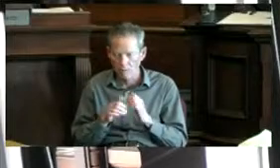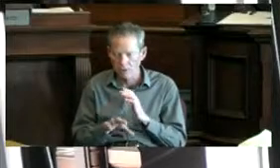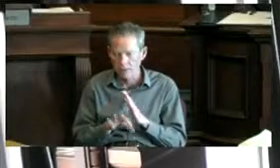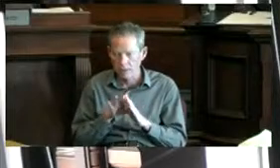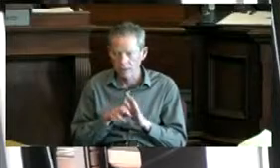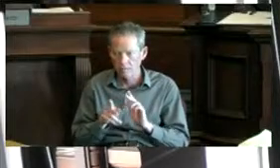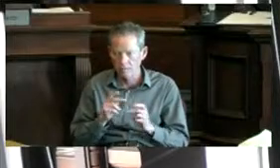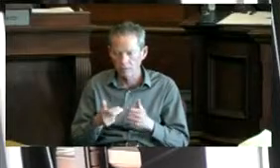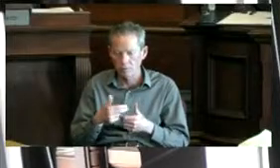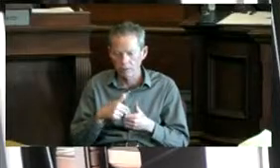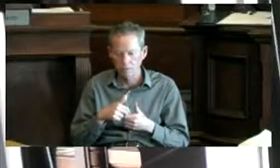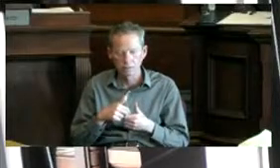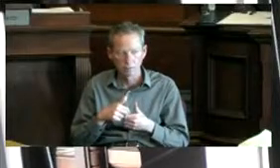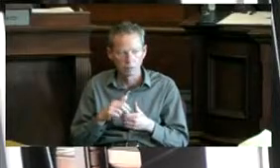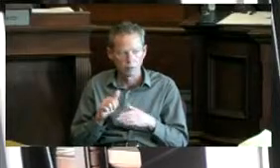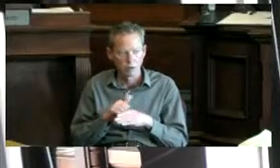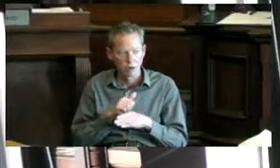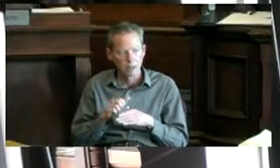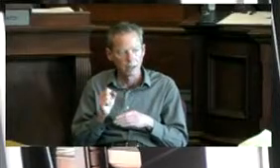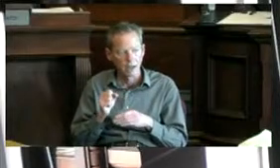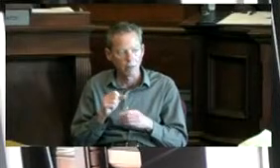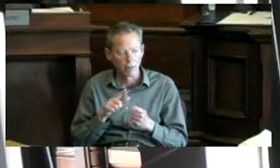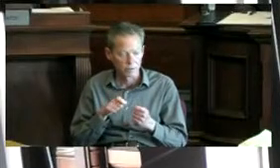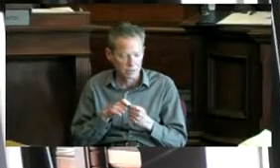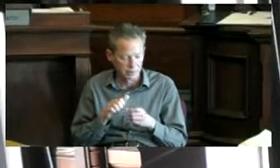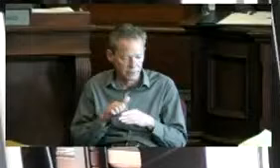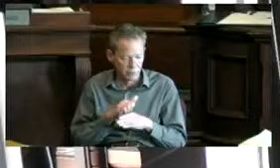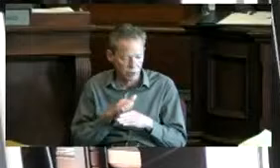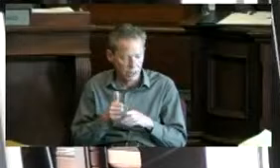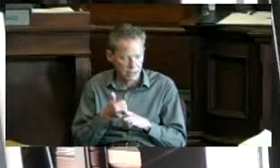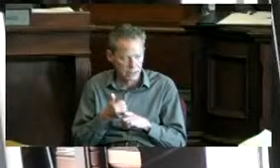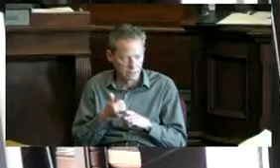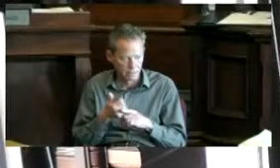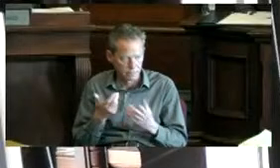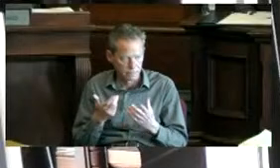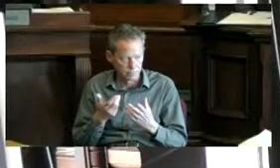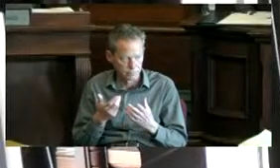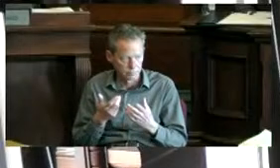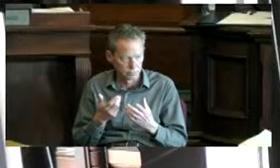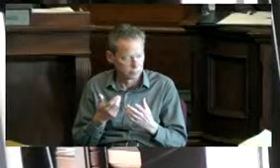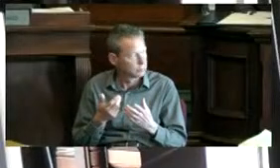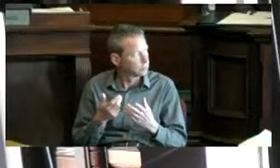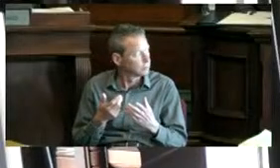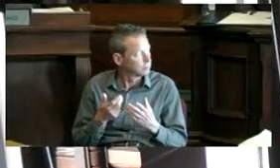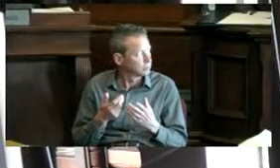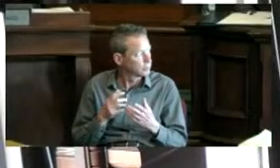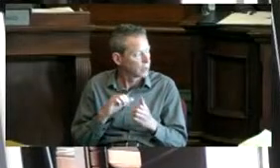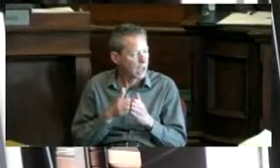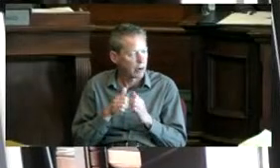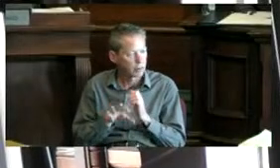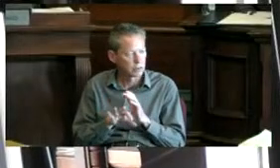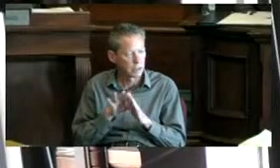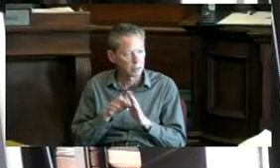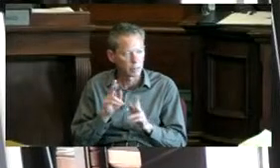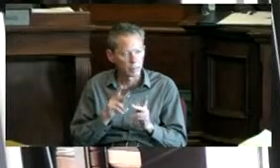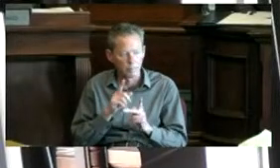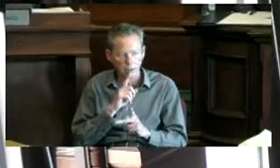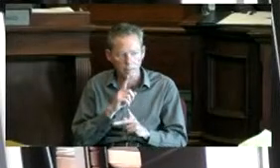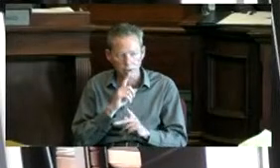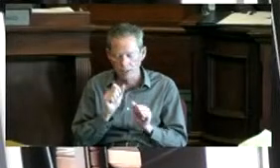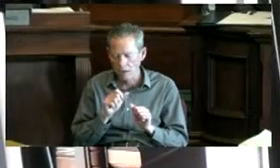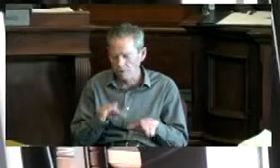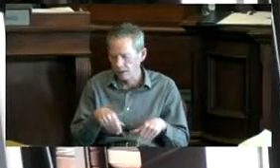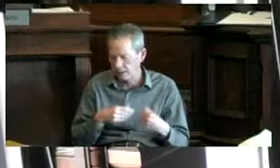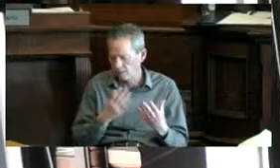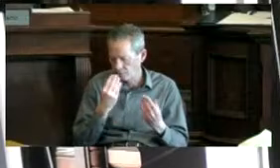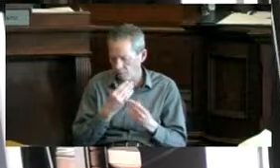selecting the folks for the training? Absolutely. Or the specifics on the training itself for Cornerstone, which how is, you go about selecting? Absolutely. Yeah, absolutely. We can get